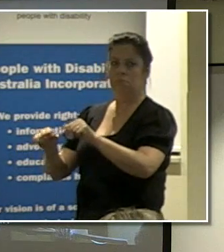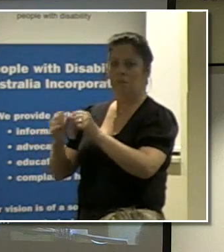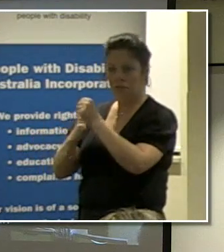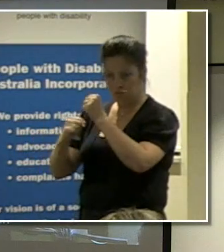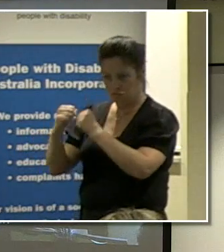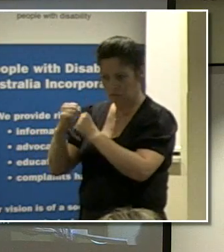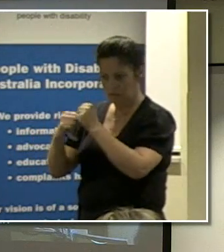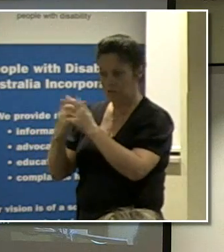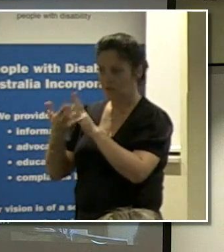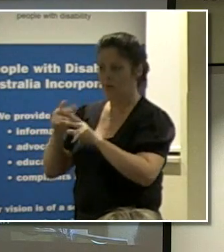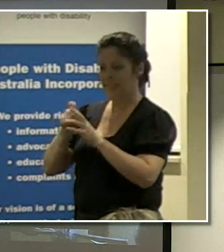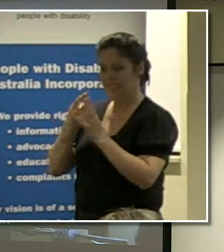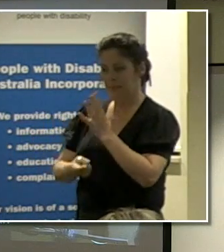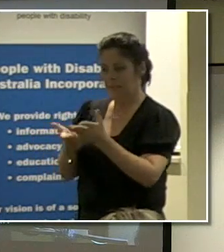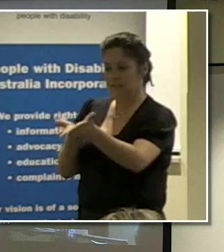disability